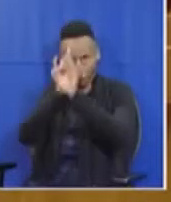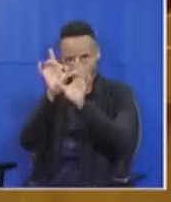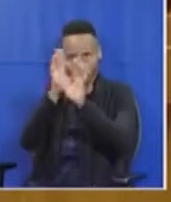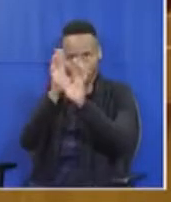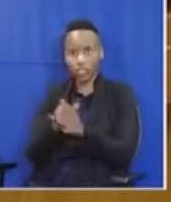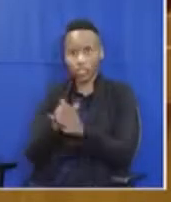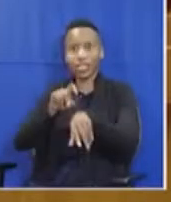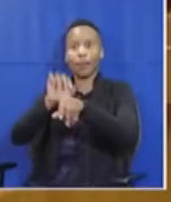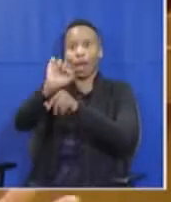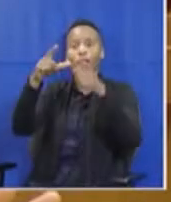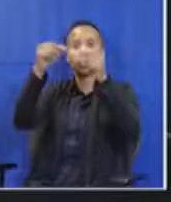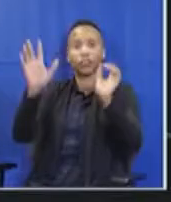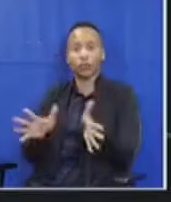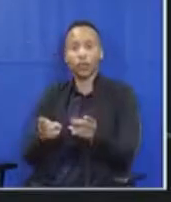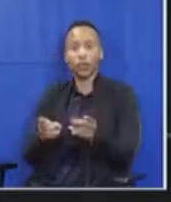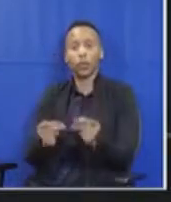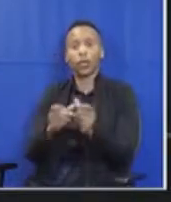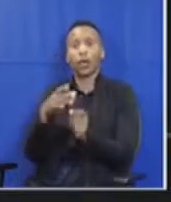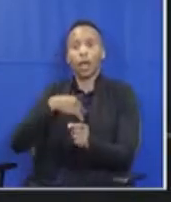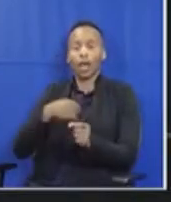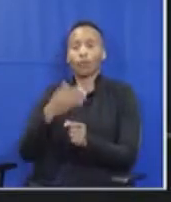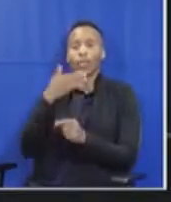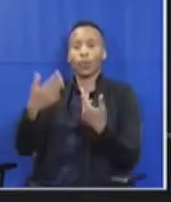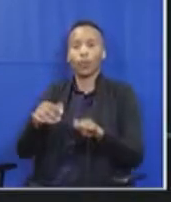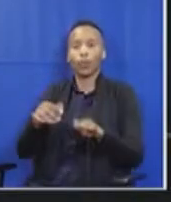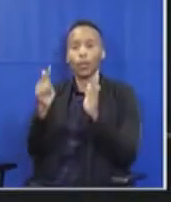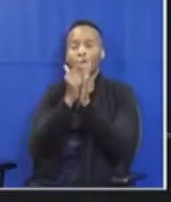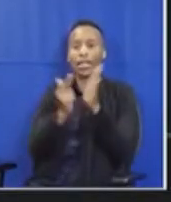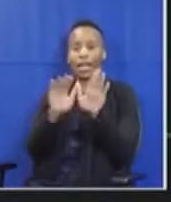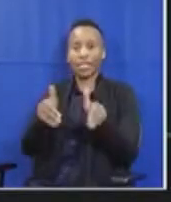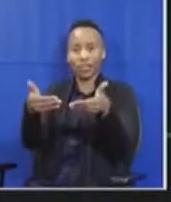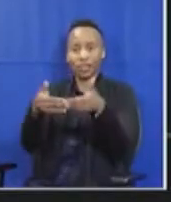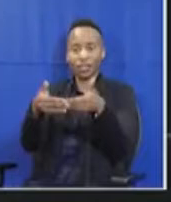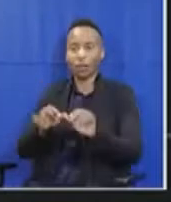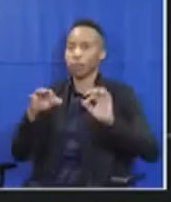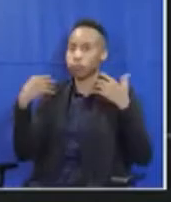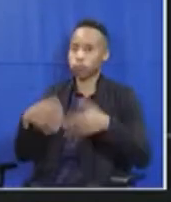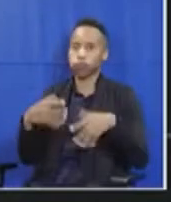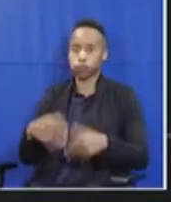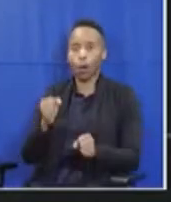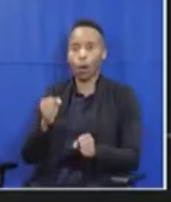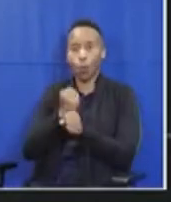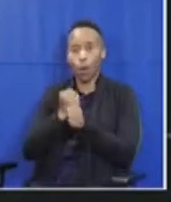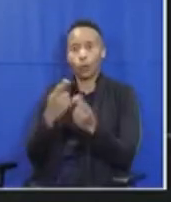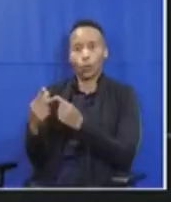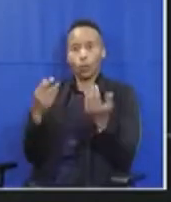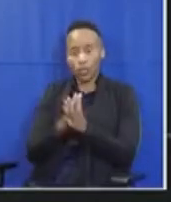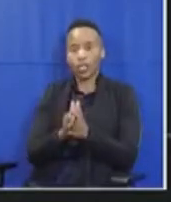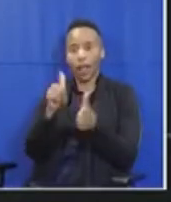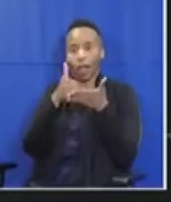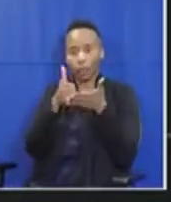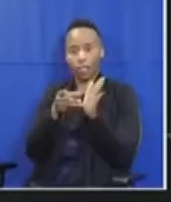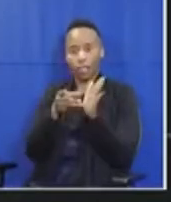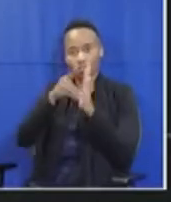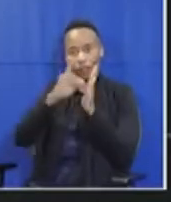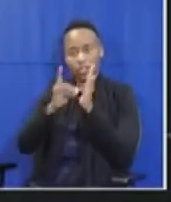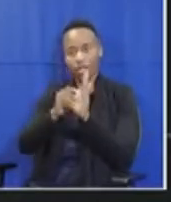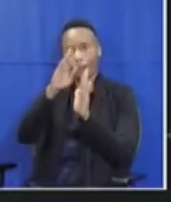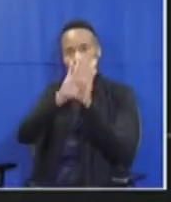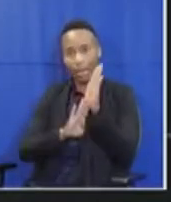expired. So, I quickly want to thank the legal services for the valuable work done in assisting me with the drafting of this bill, and also those members